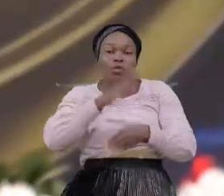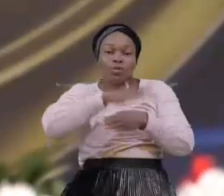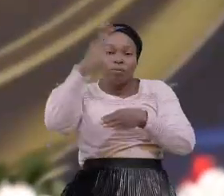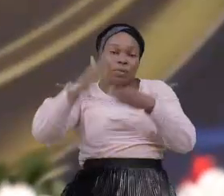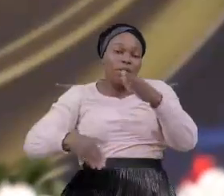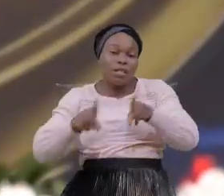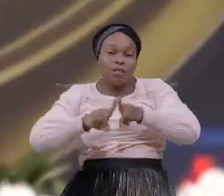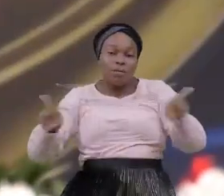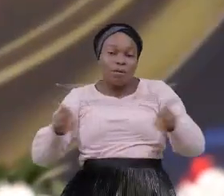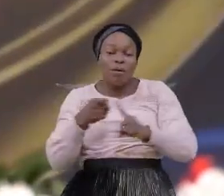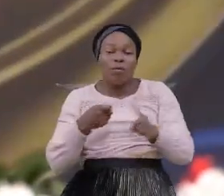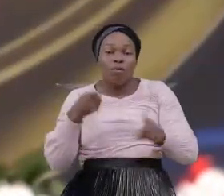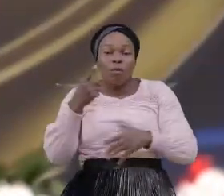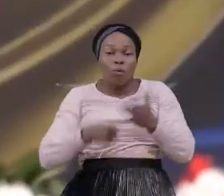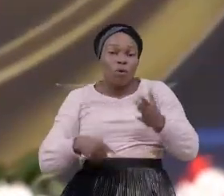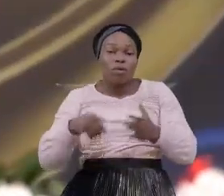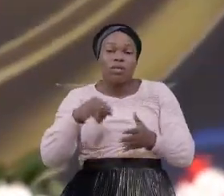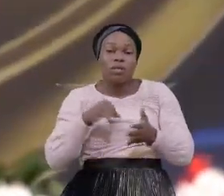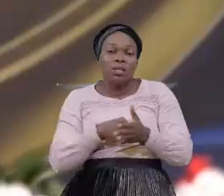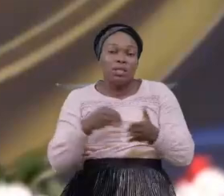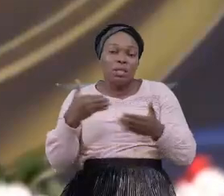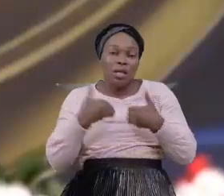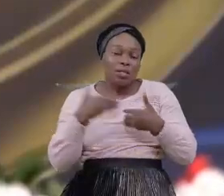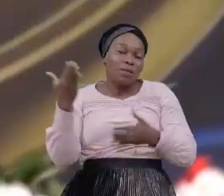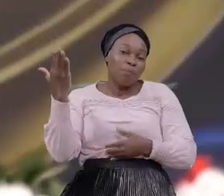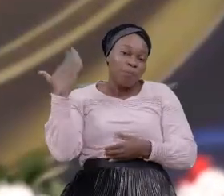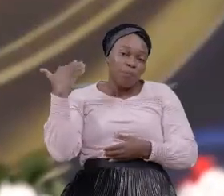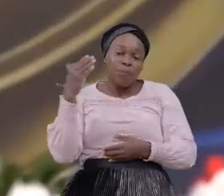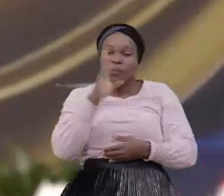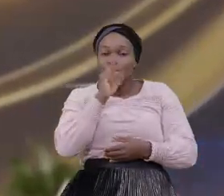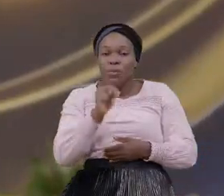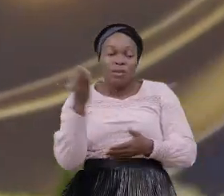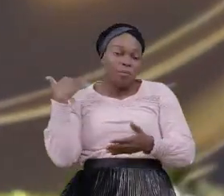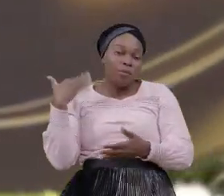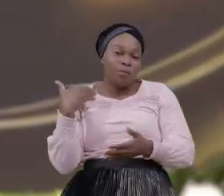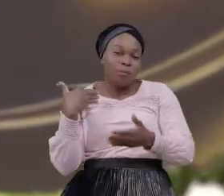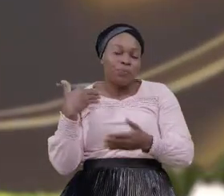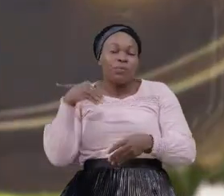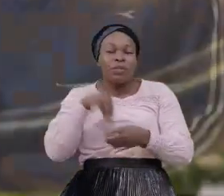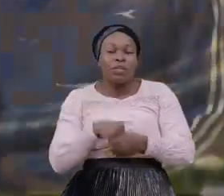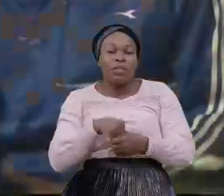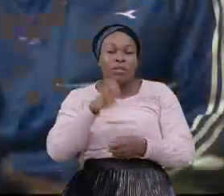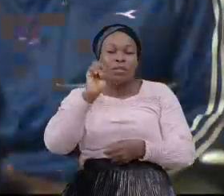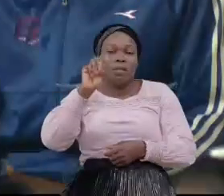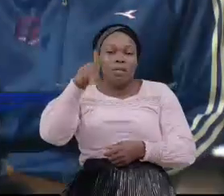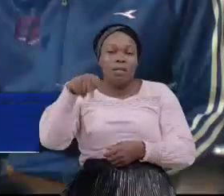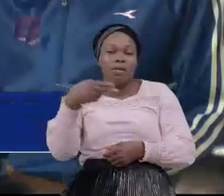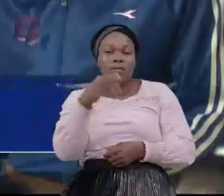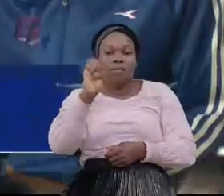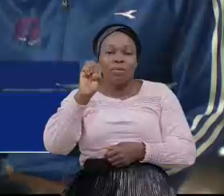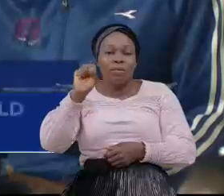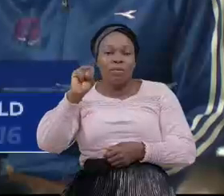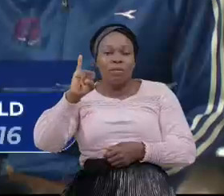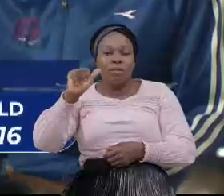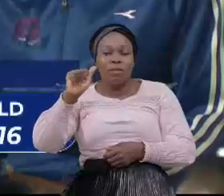from what it had been. In Ephesians chapter 3, verse 16.